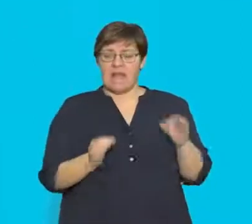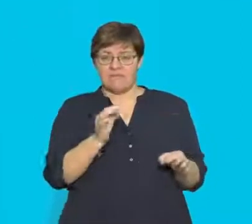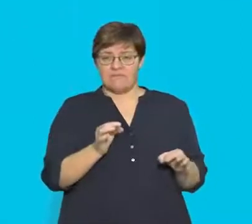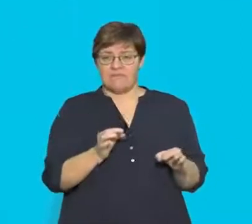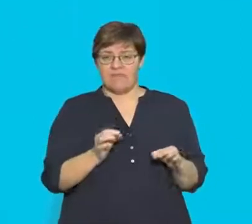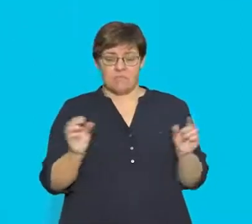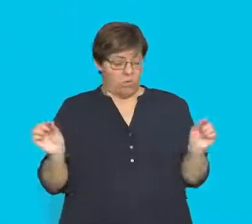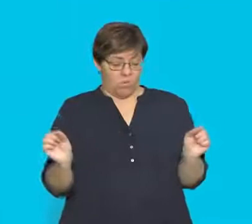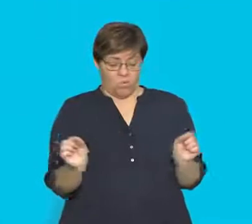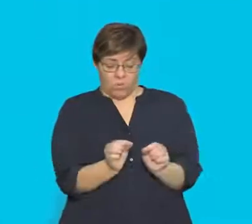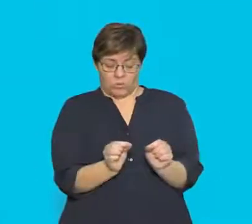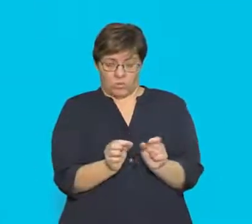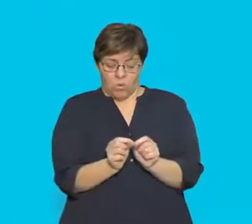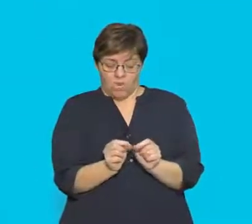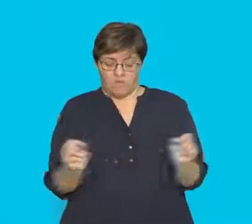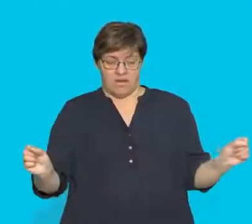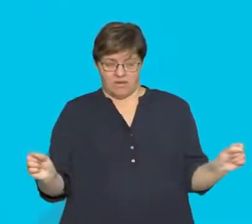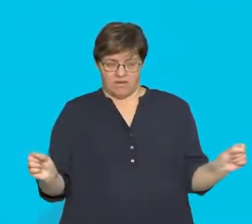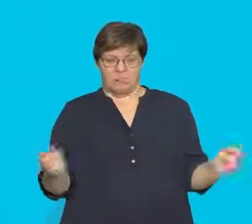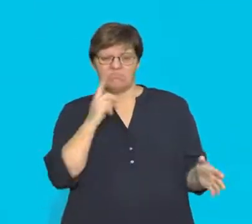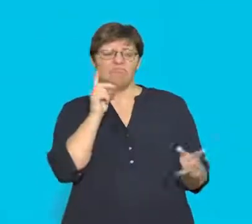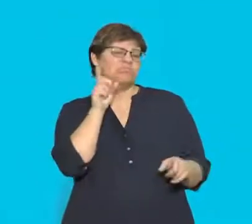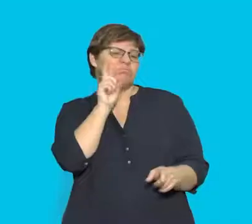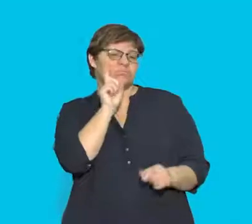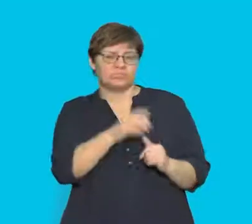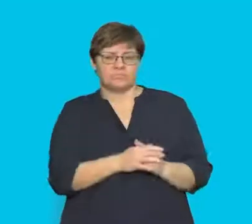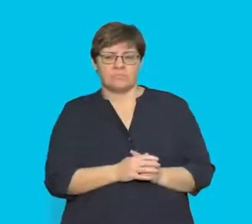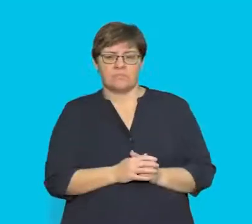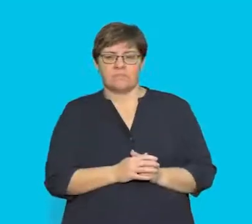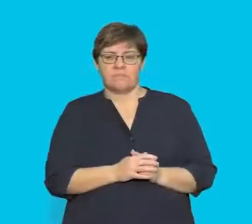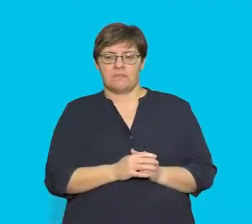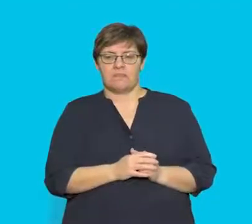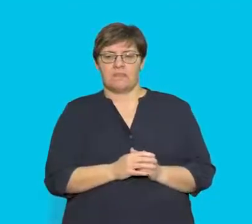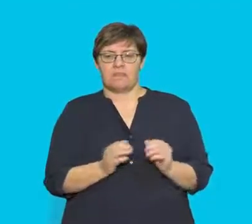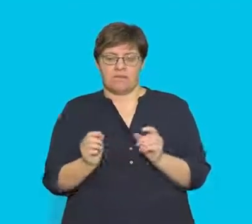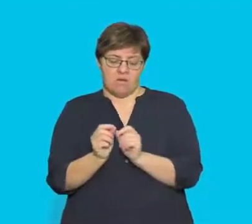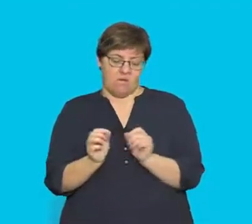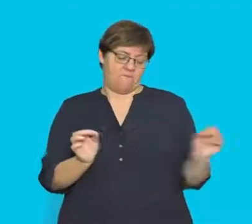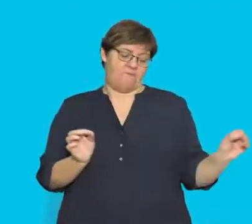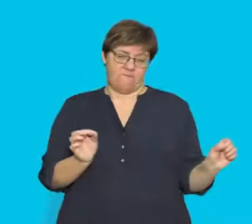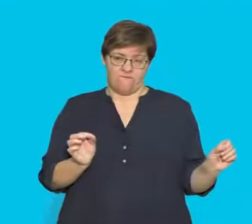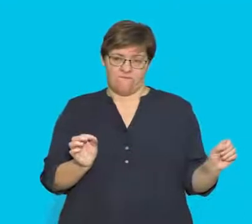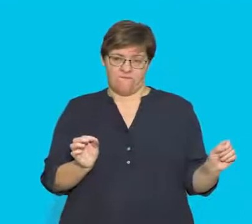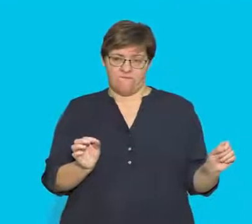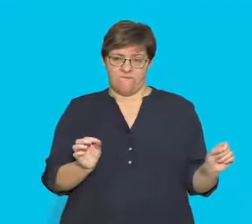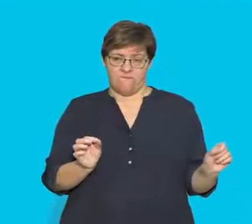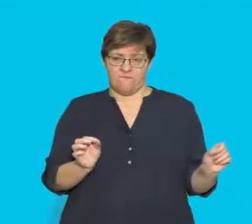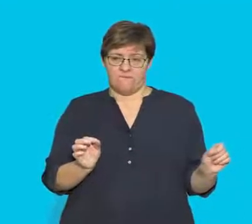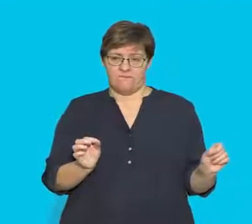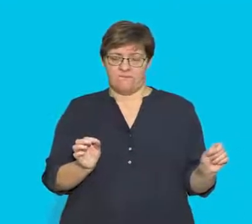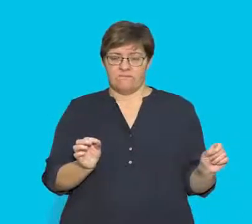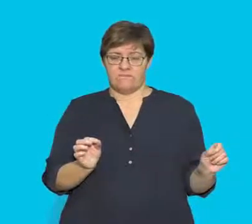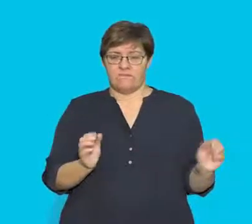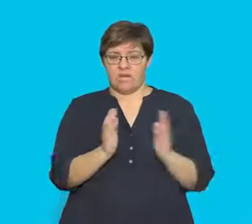we move the wires closer together or further apart? Well, let's try it. So if we move them